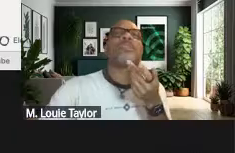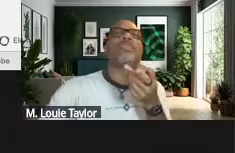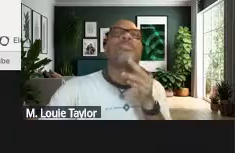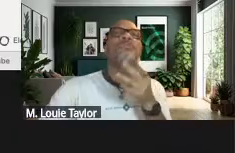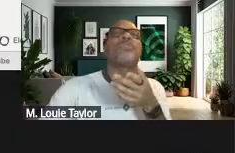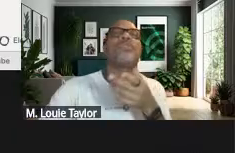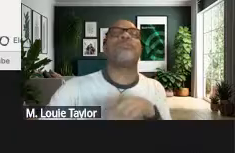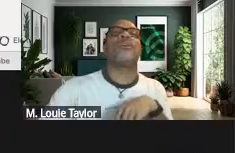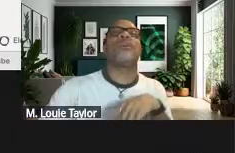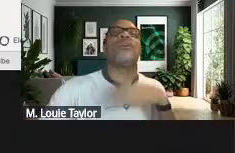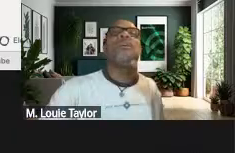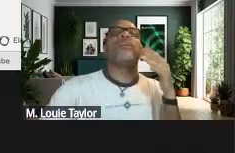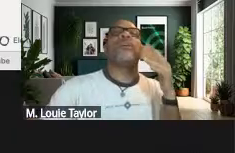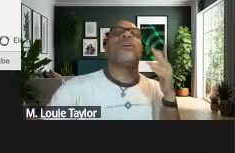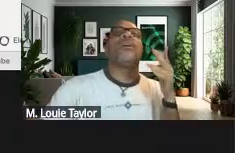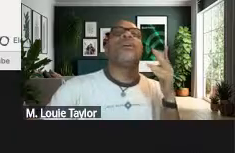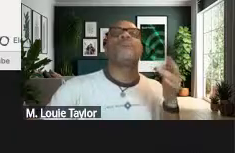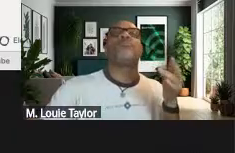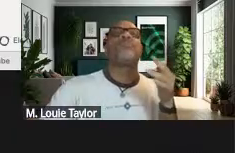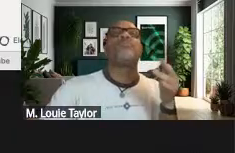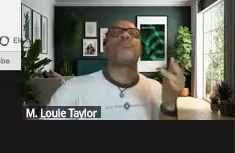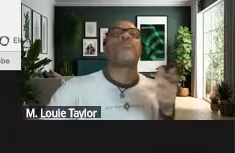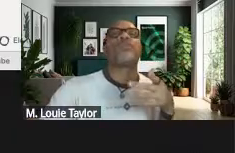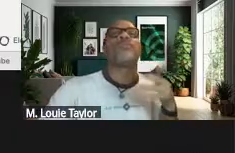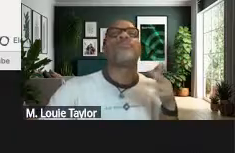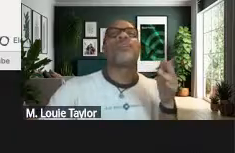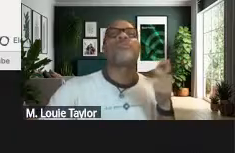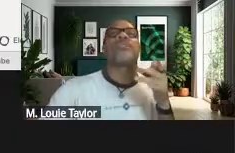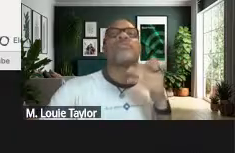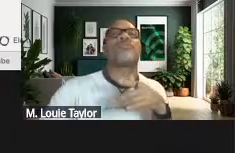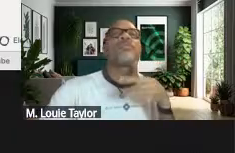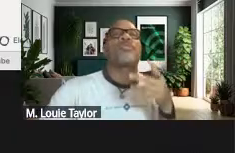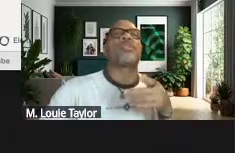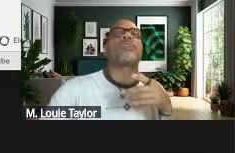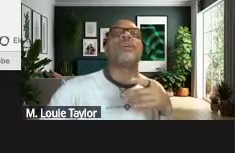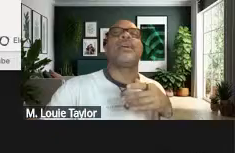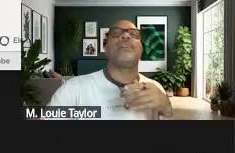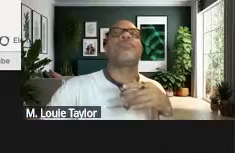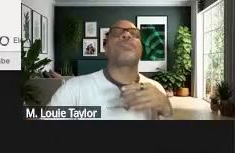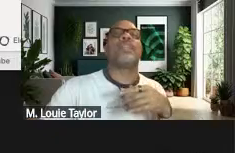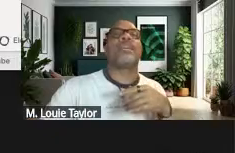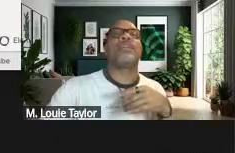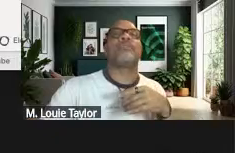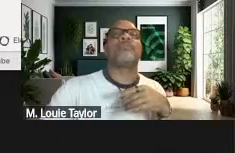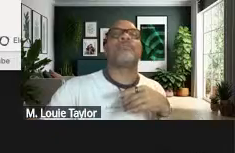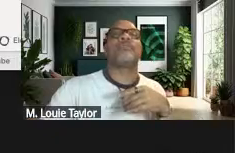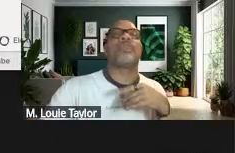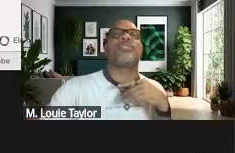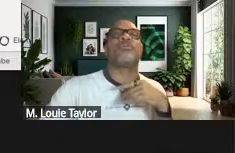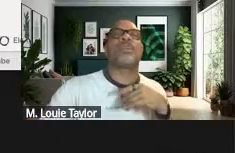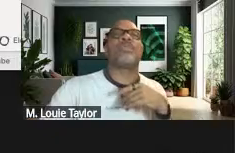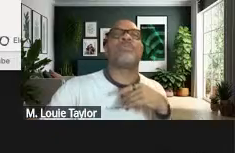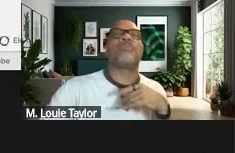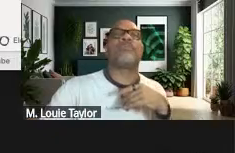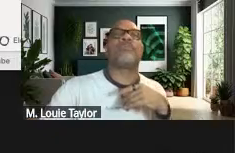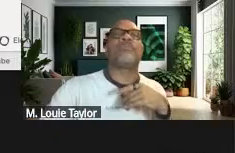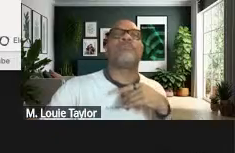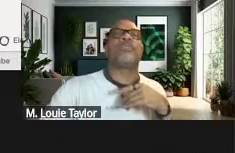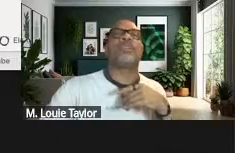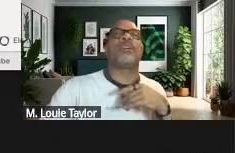some details with you. Boom, boom, boom, boom, boom. Here's this, here's this, here's this. Here's the link that you send